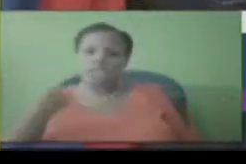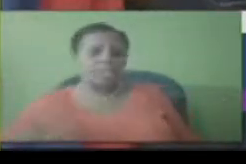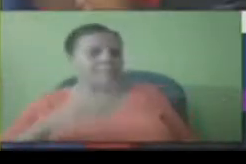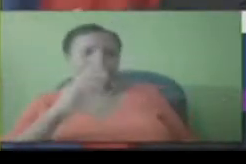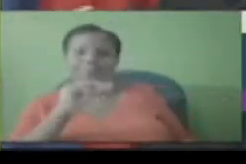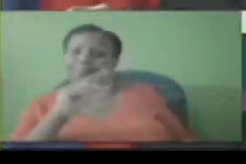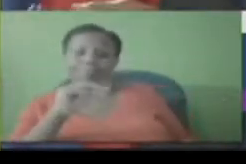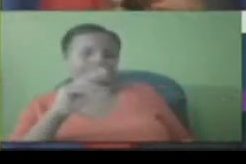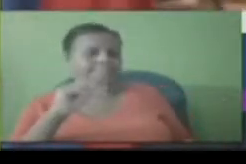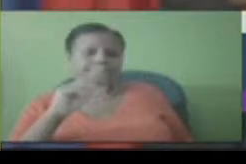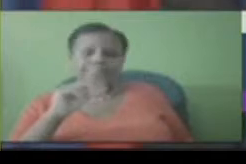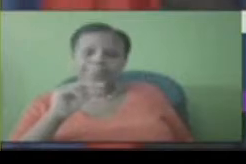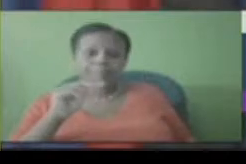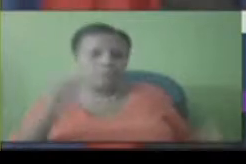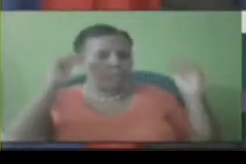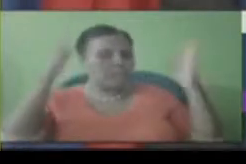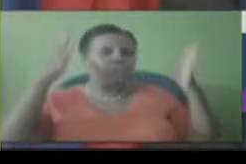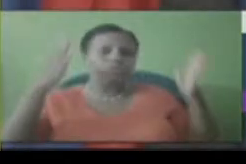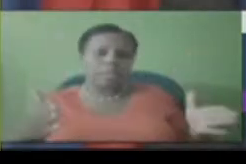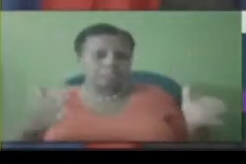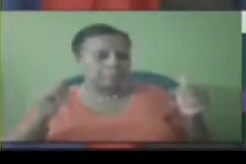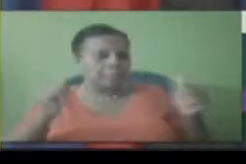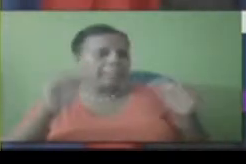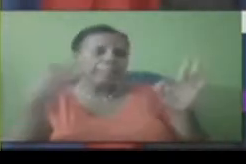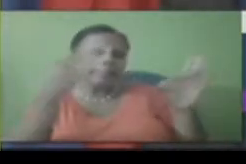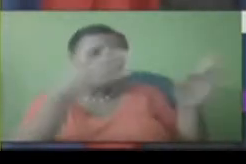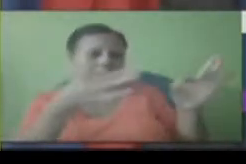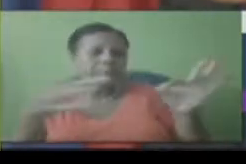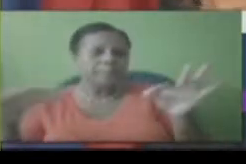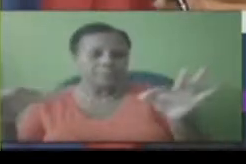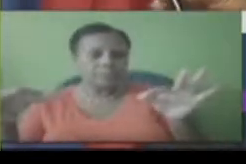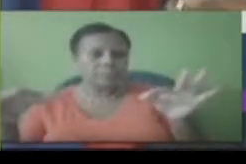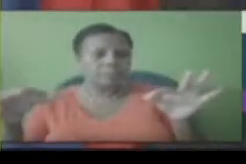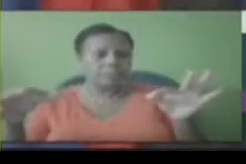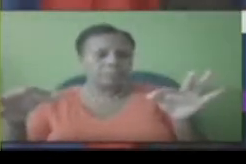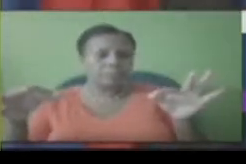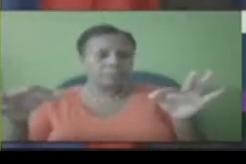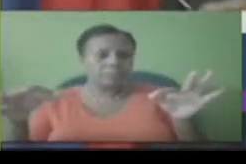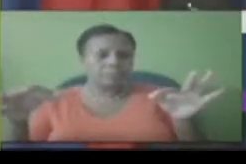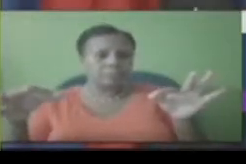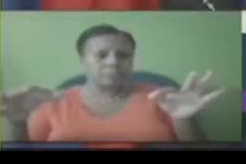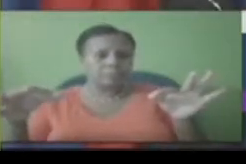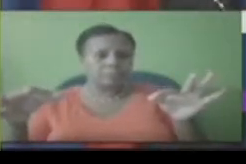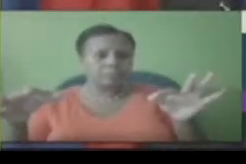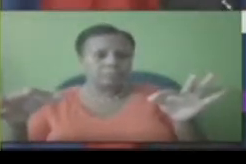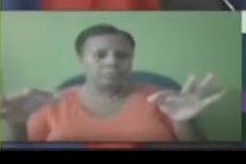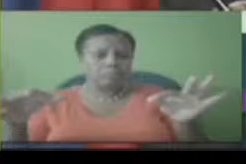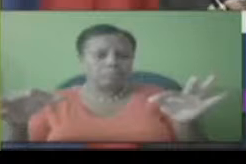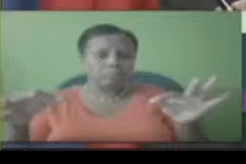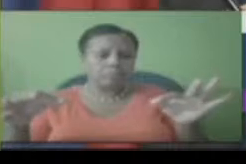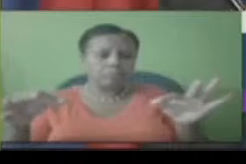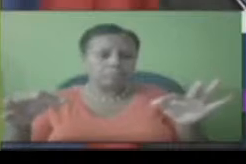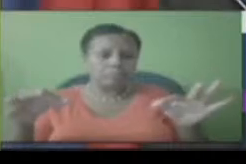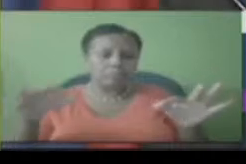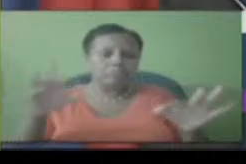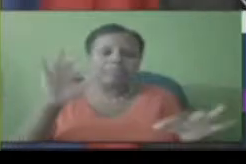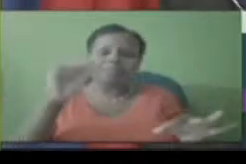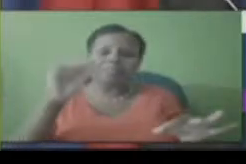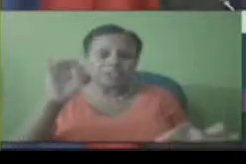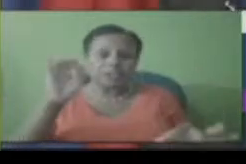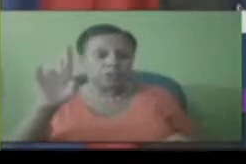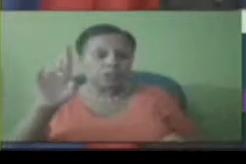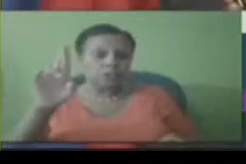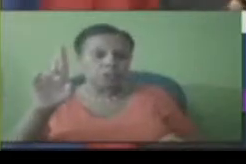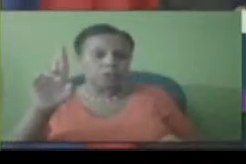We got discussions with Pfizer in the early days, up to a point. Non-disclosure and more. That's only a part